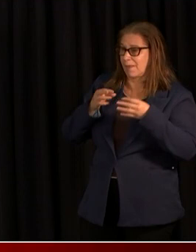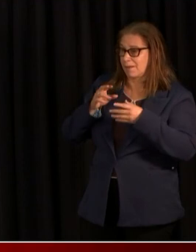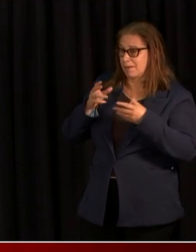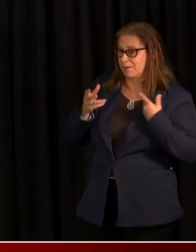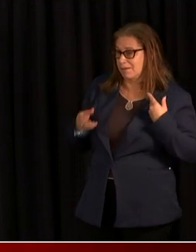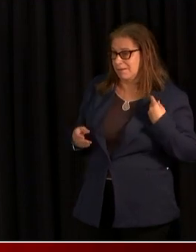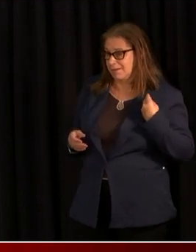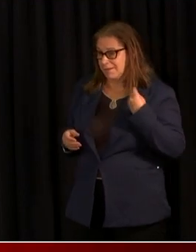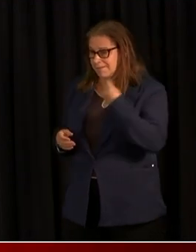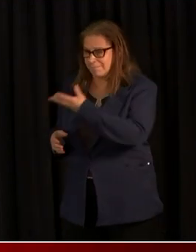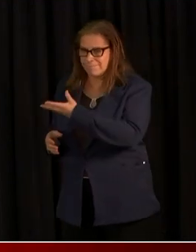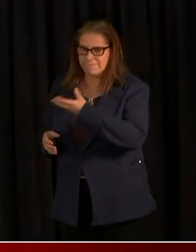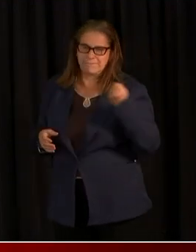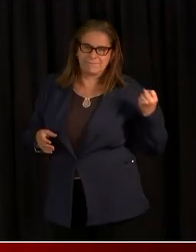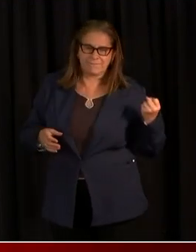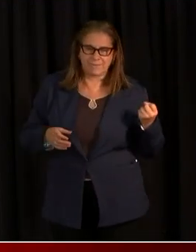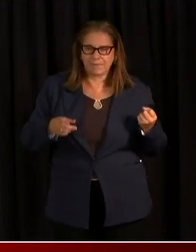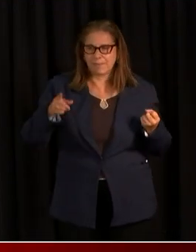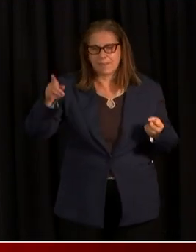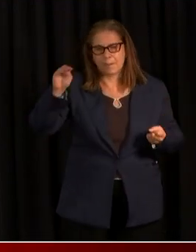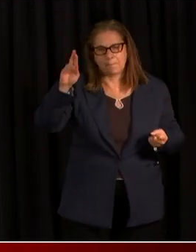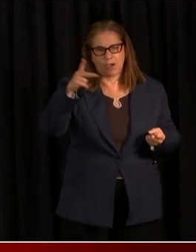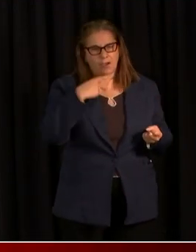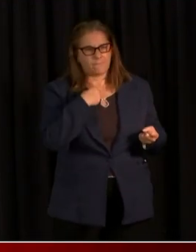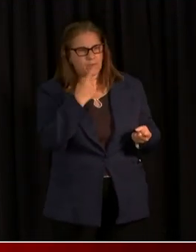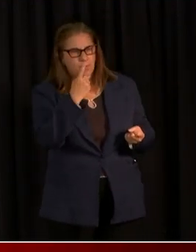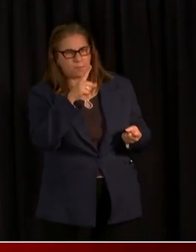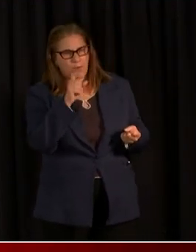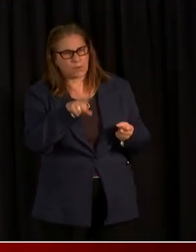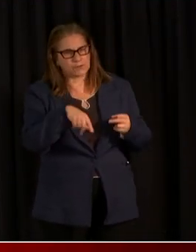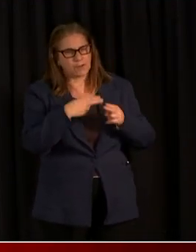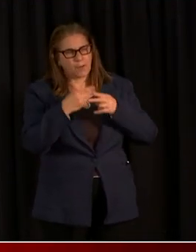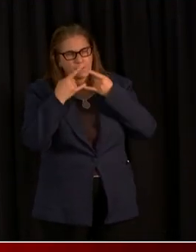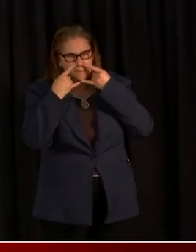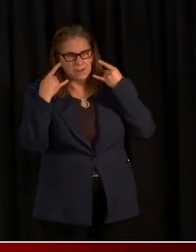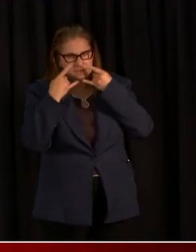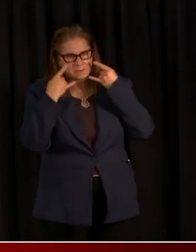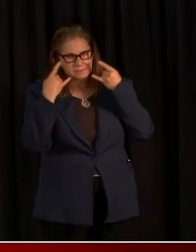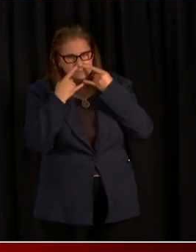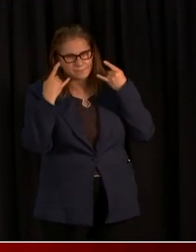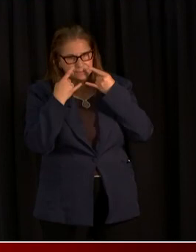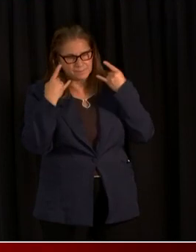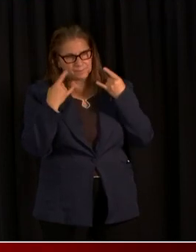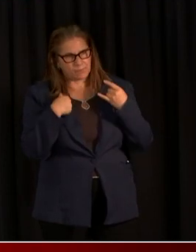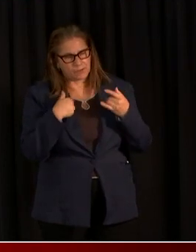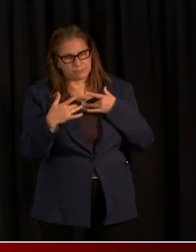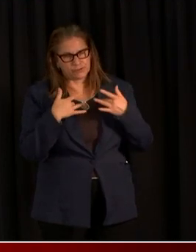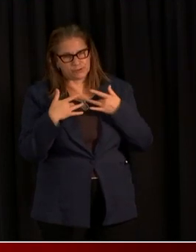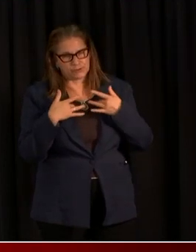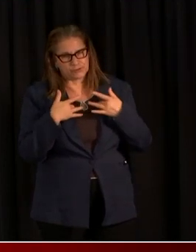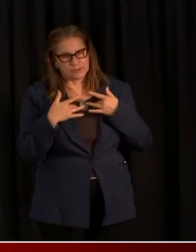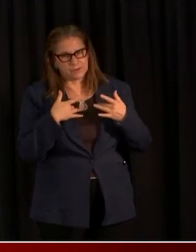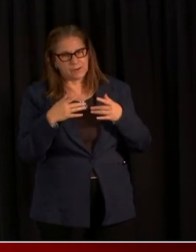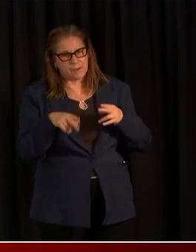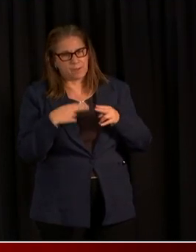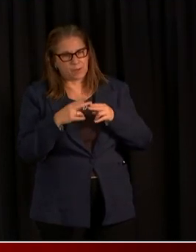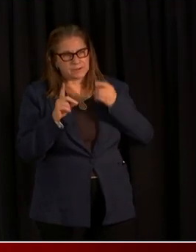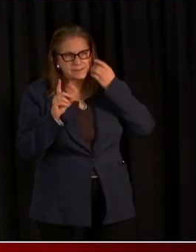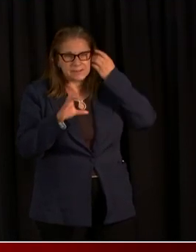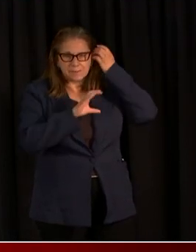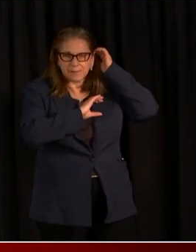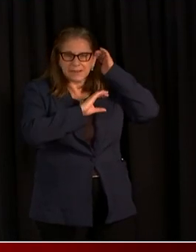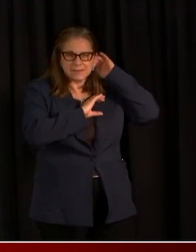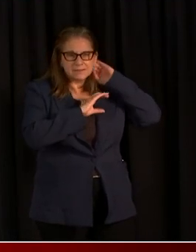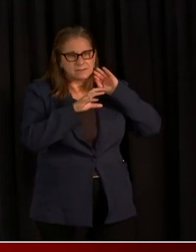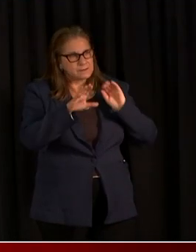Yes. Mayor Bowser, one more question on your mask order. There have been some concerns raised about DC police officers